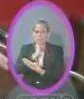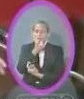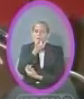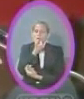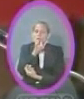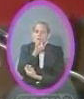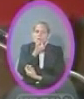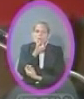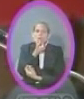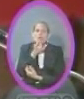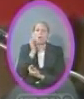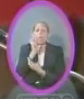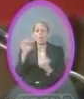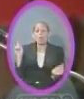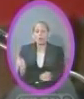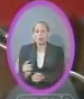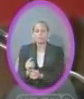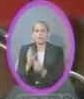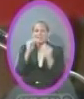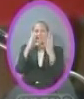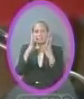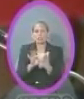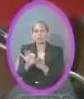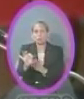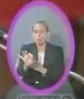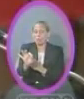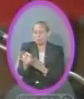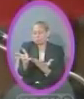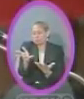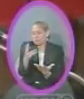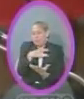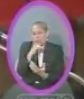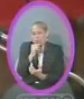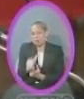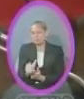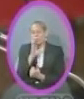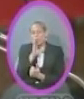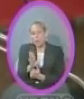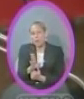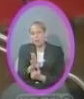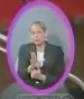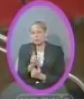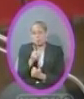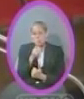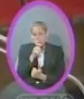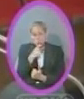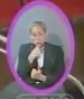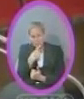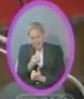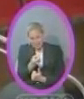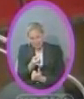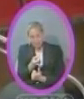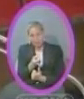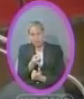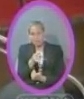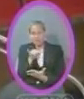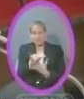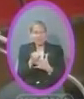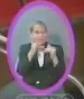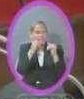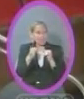will injure the teacher's score, whether we like it or not. And lastly, to those who believe or say that the